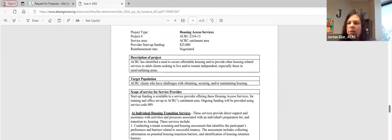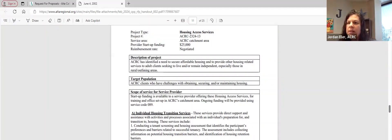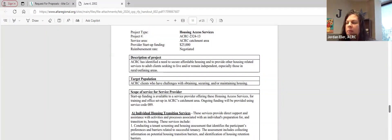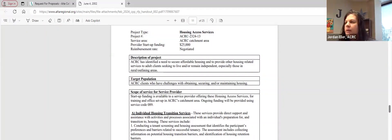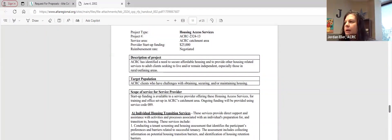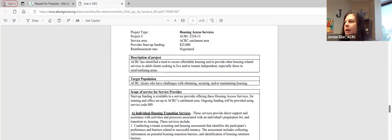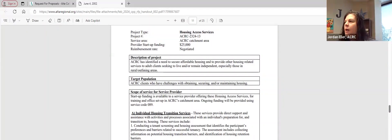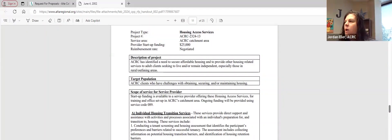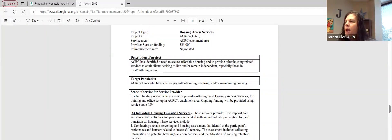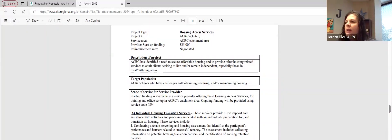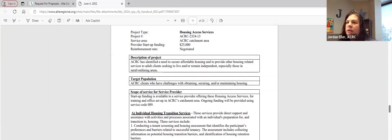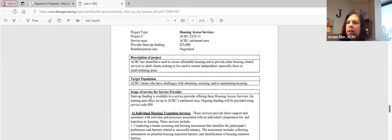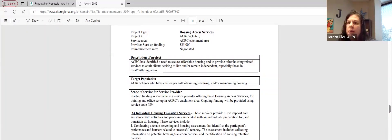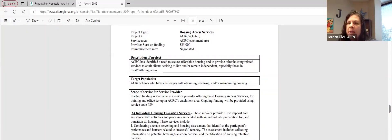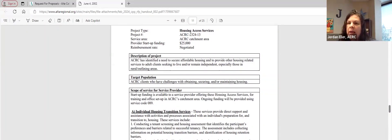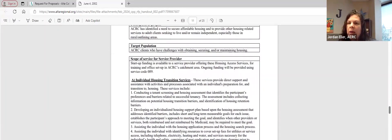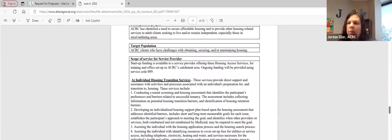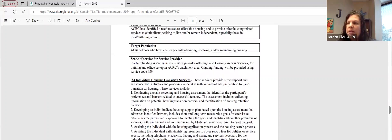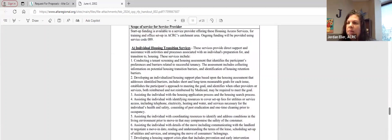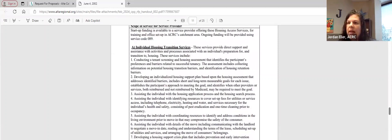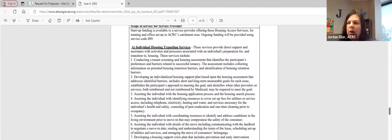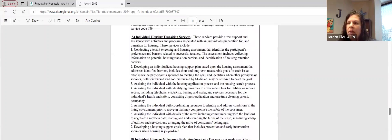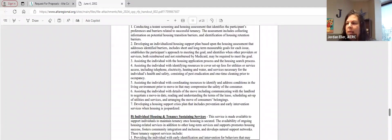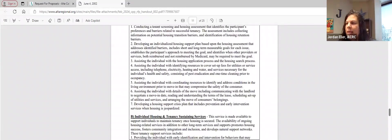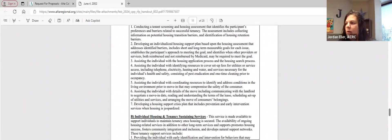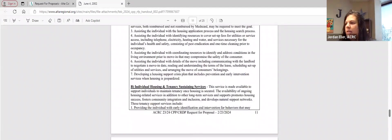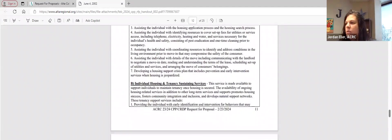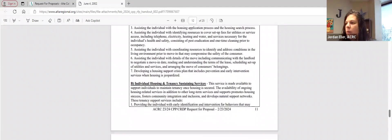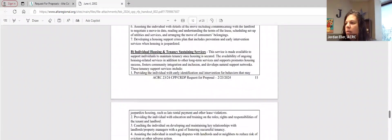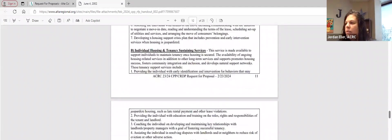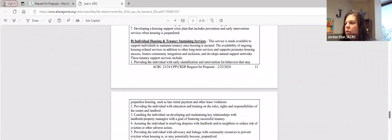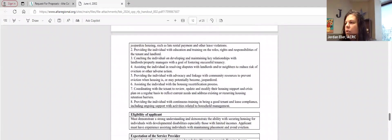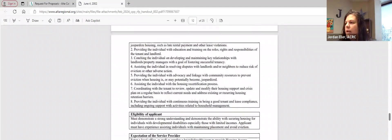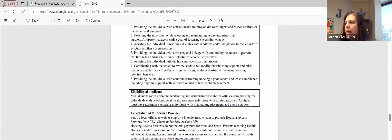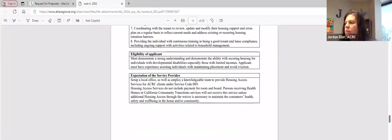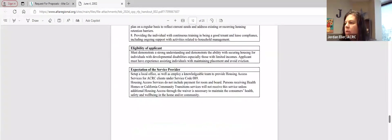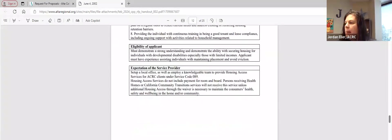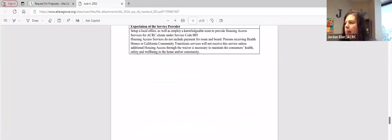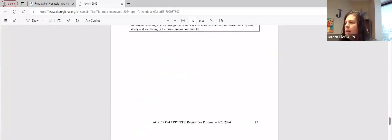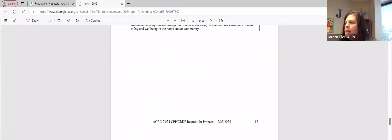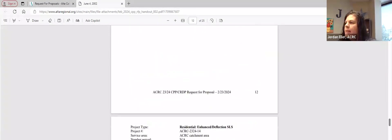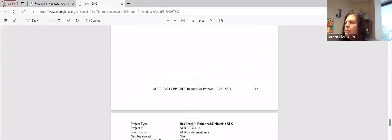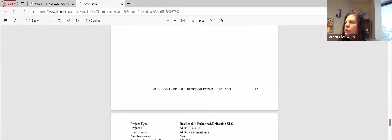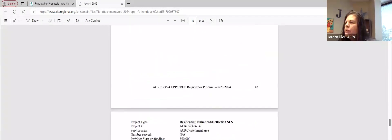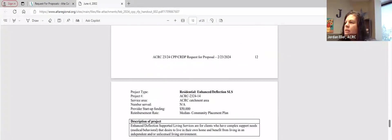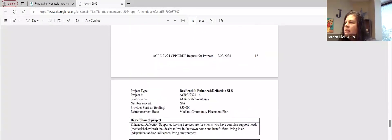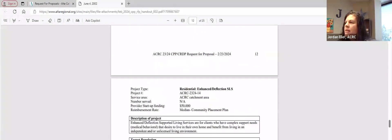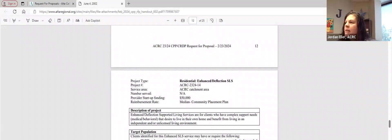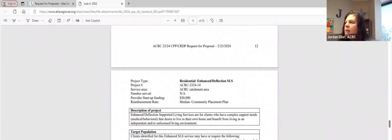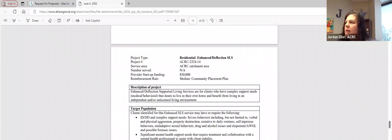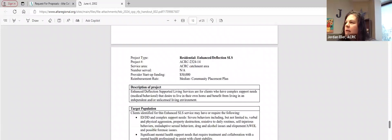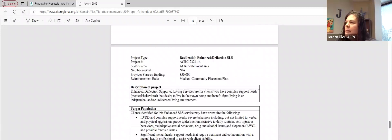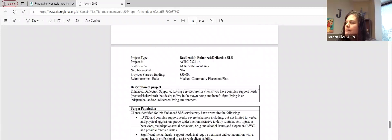helping us in our Sacramento area and looking at really helping some of the outlying counties with securing housing. So you'll